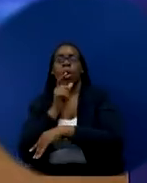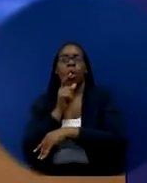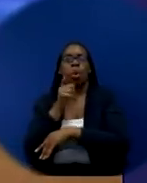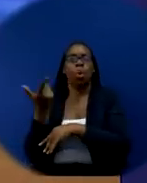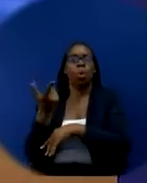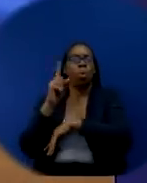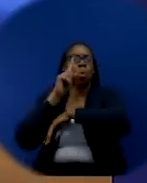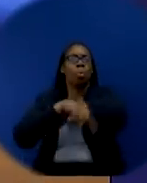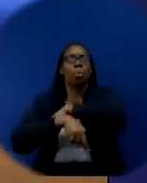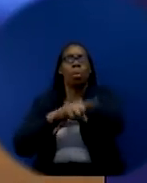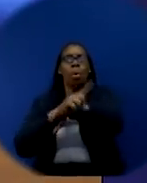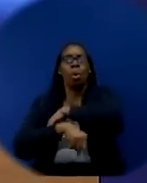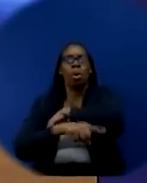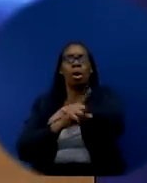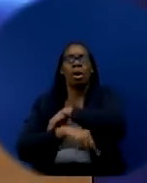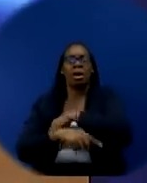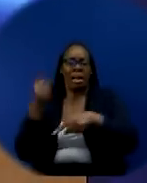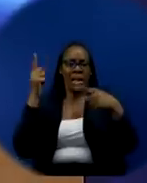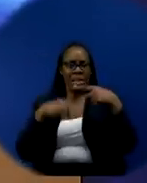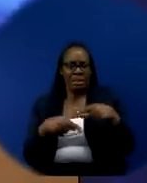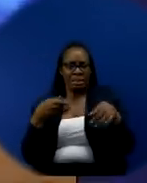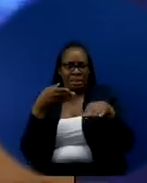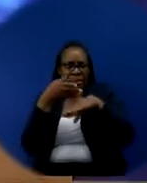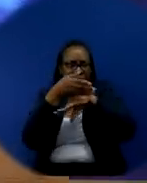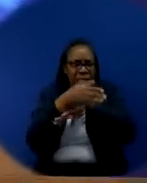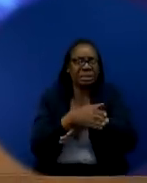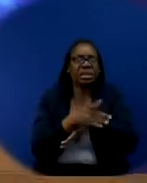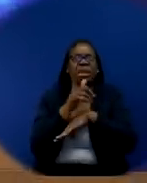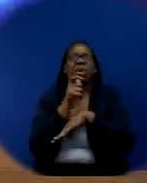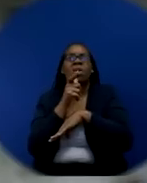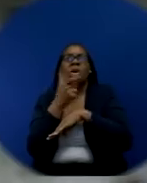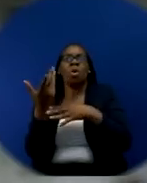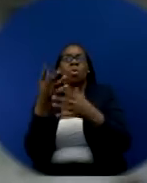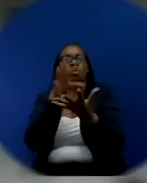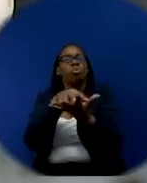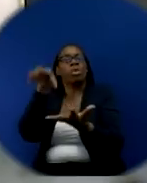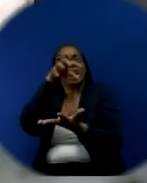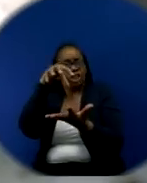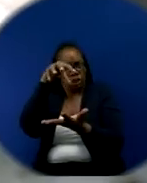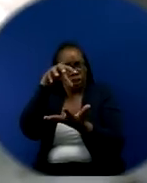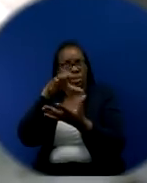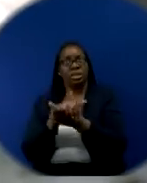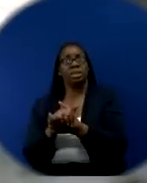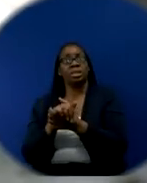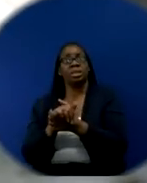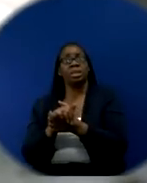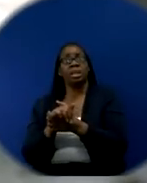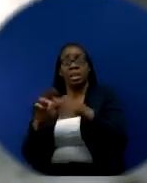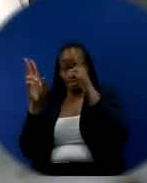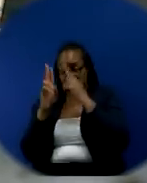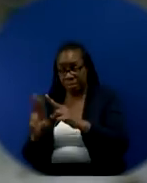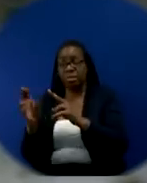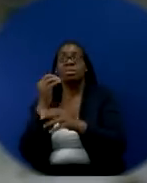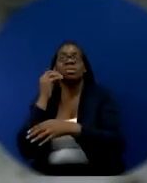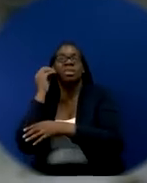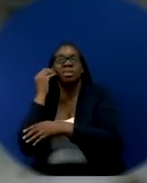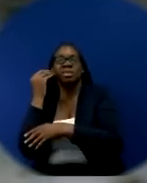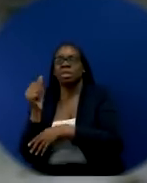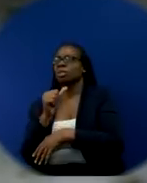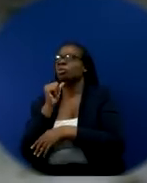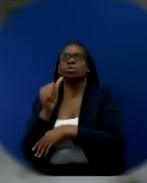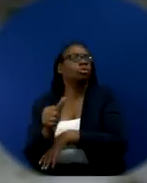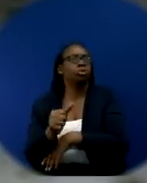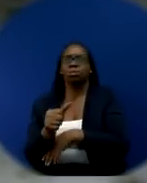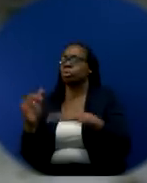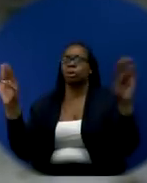and landless could not get in to bother those who were well-to-do. And this master of the house said, "Don't you